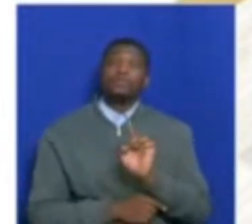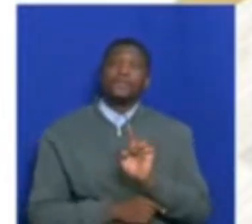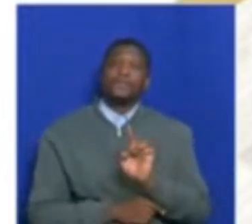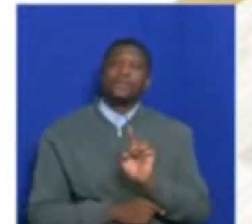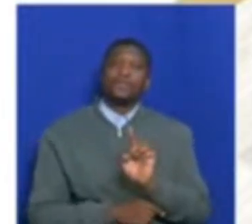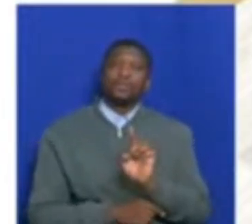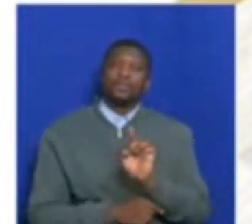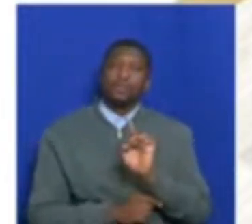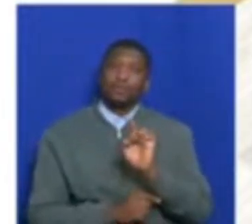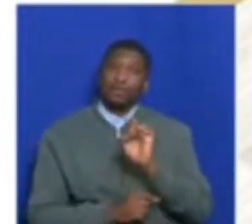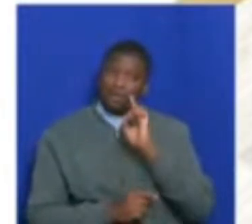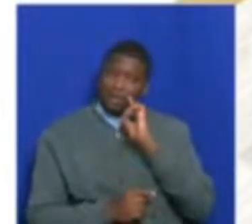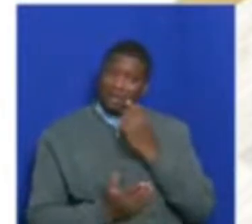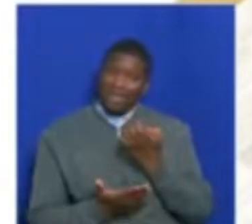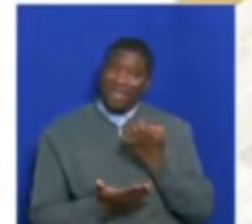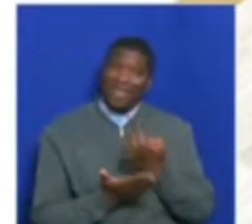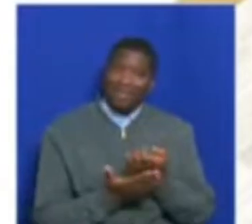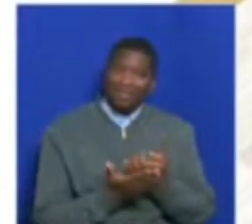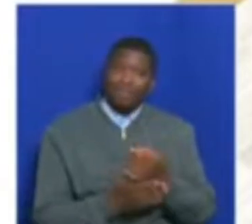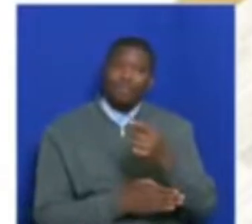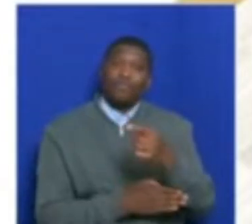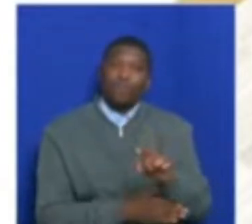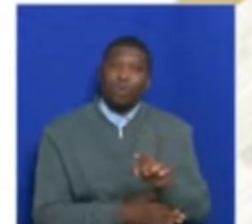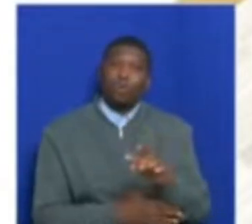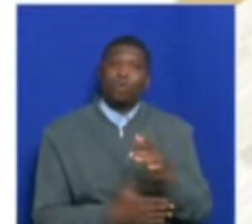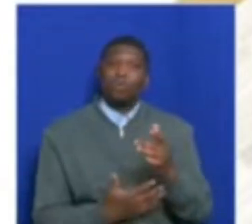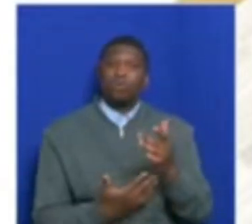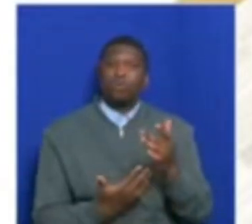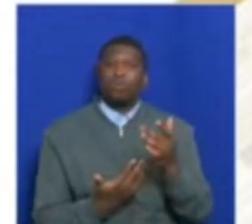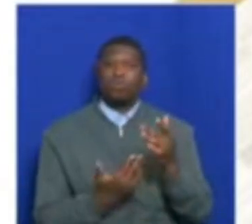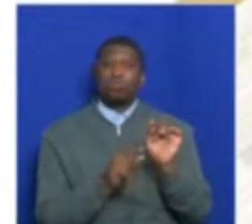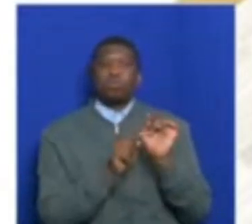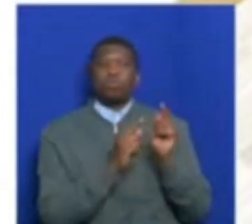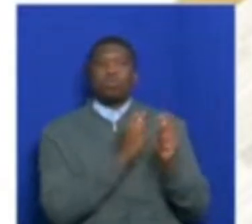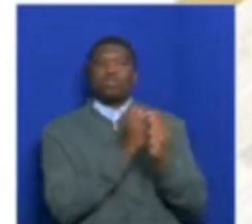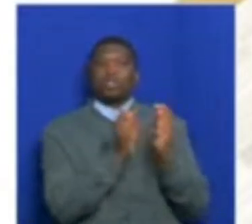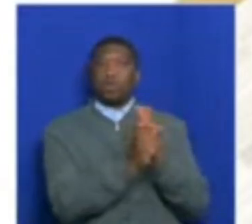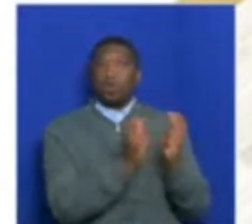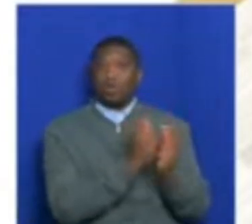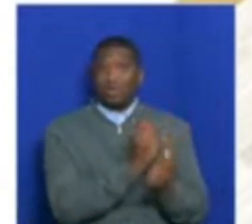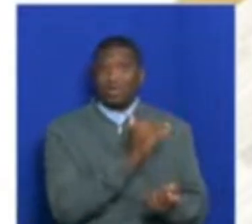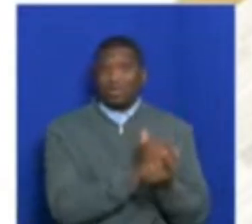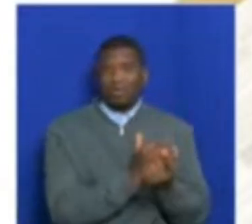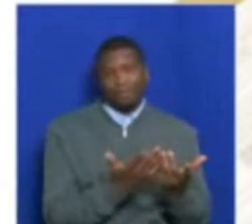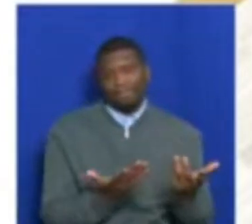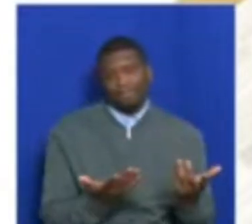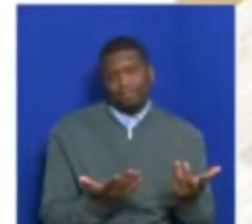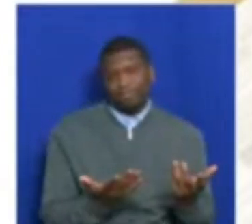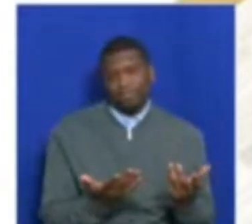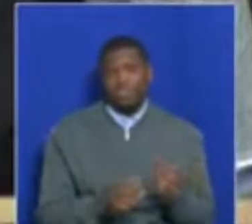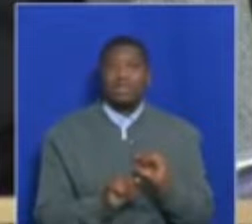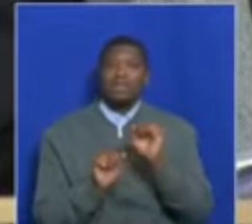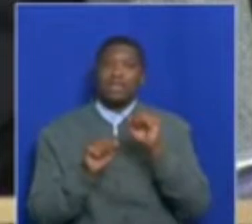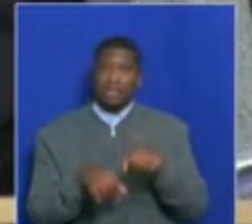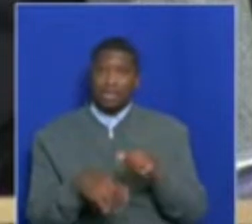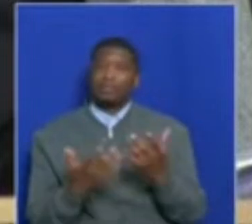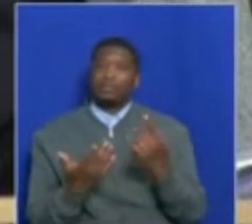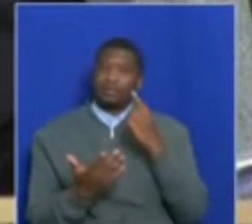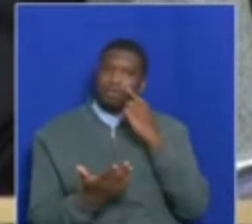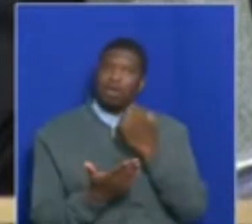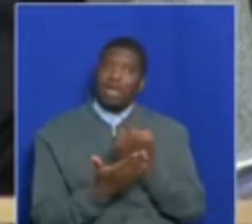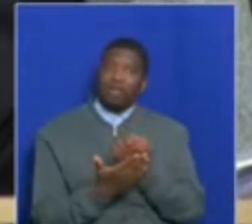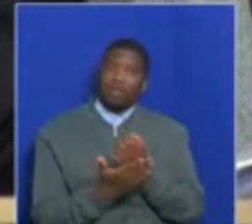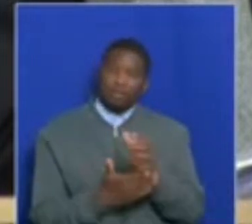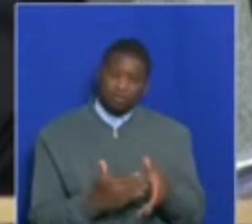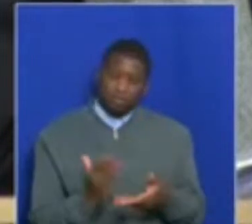a responsible prosecution would be launched. I want to submit. Yes, the evidence that was contained in that docket